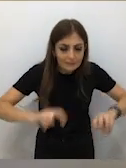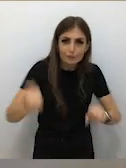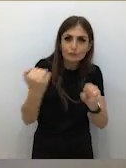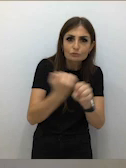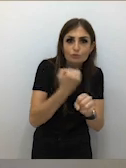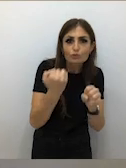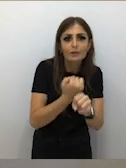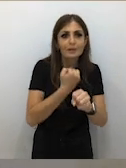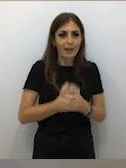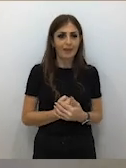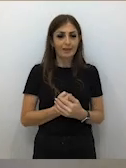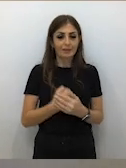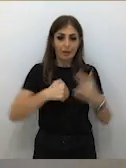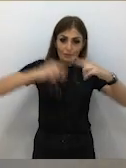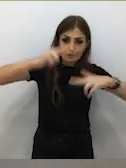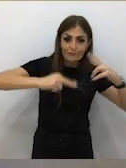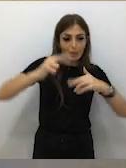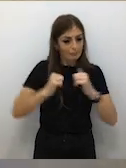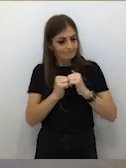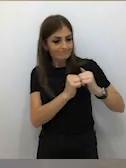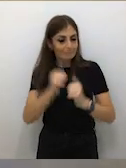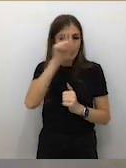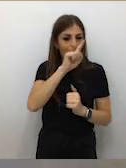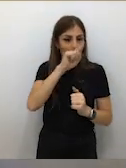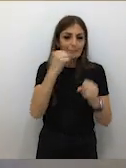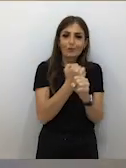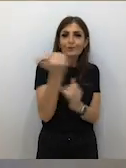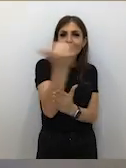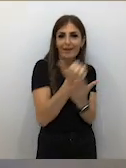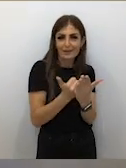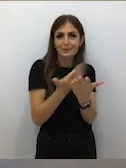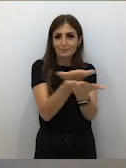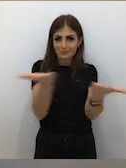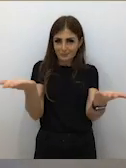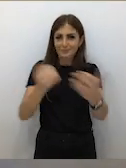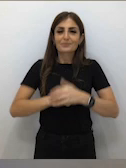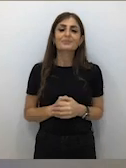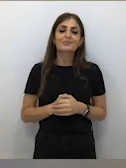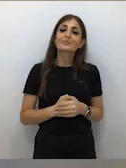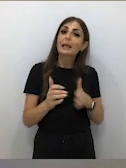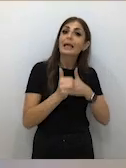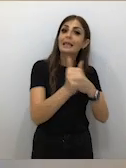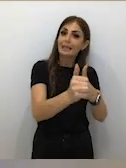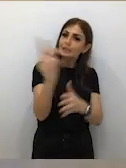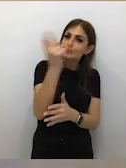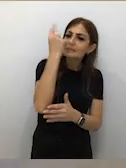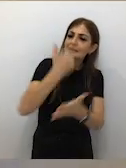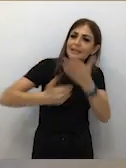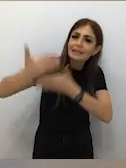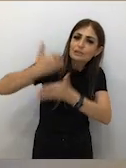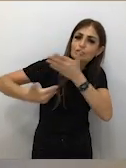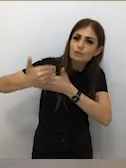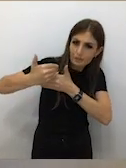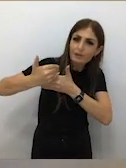make, research, create, develop, and relate to the people we work with and make art for. Leadership